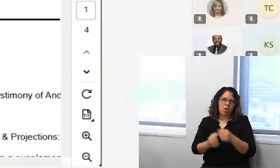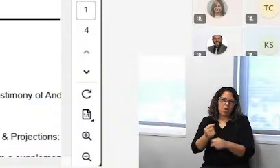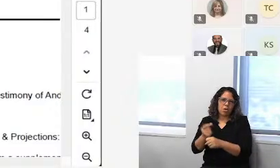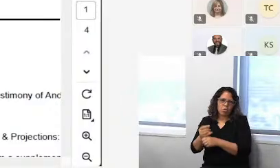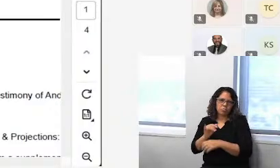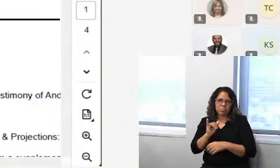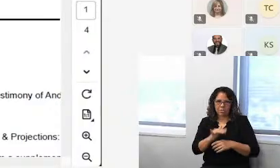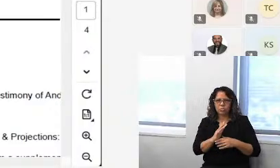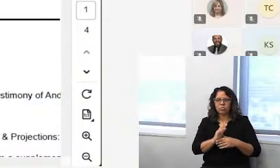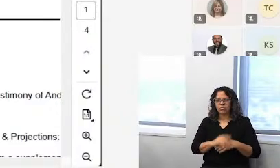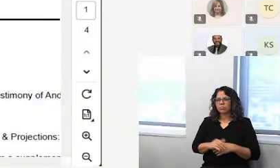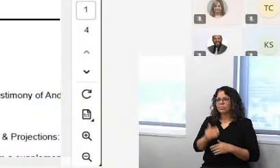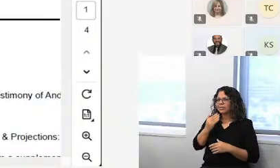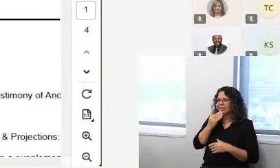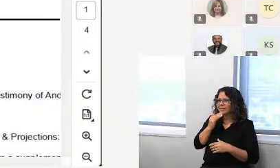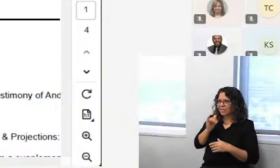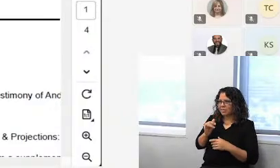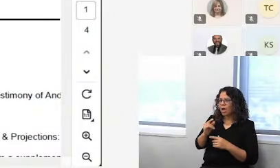question I had.